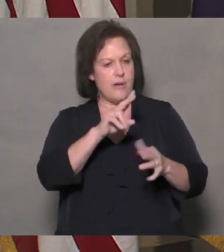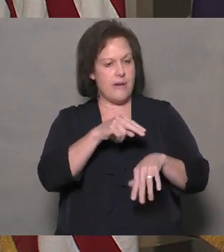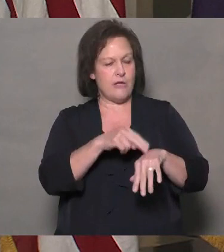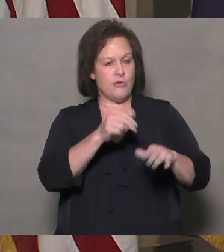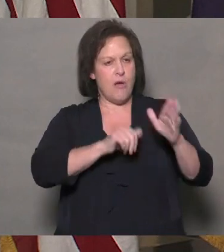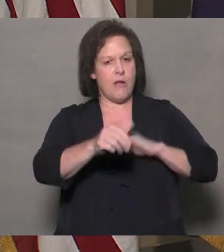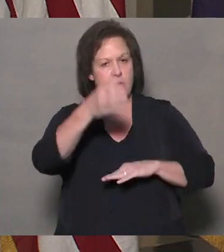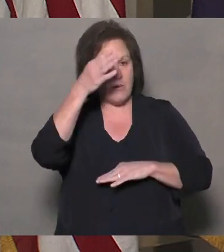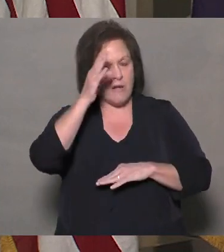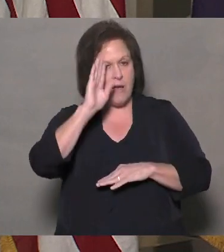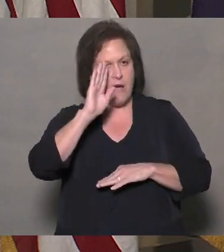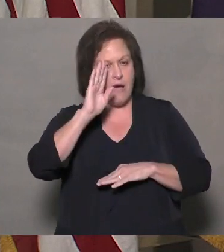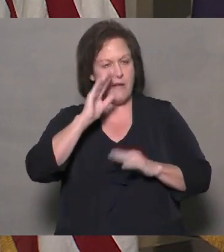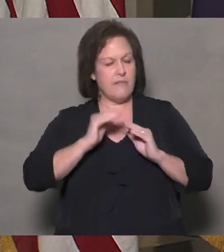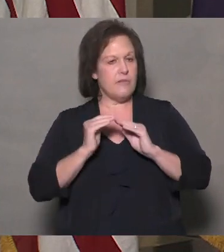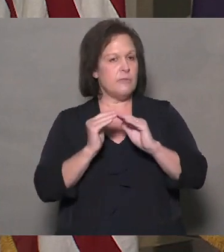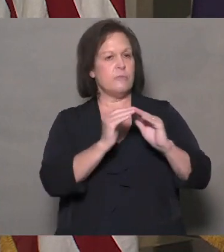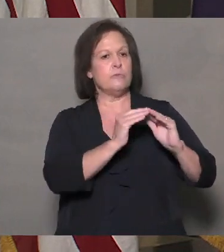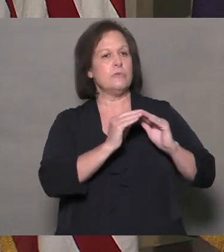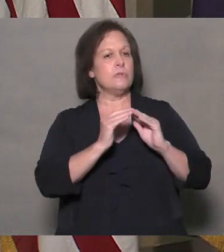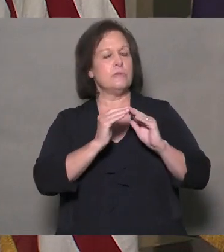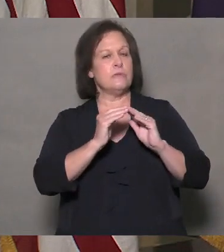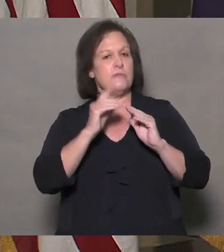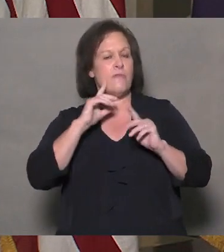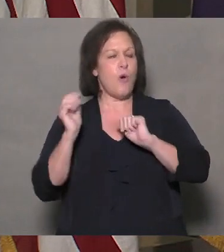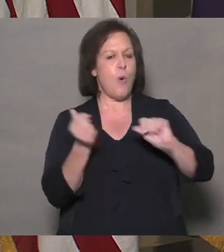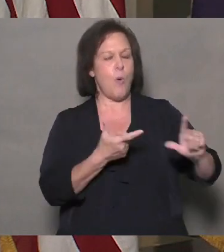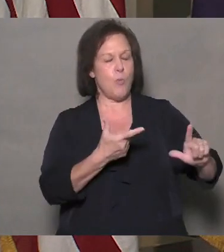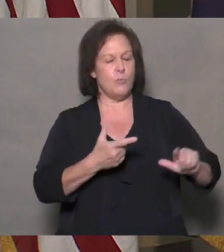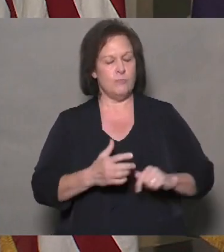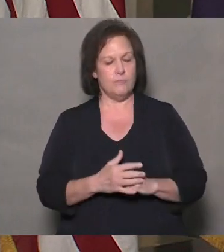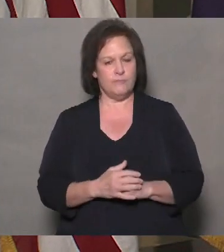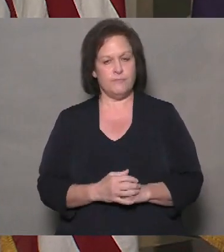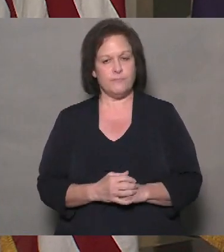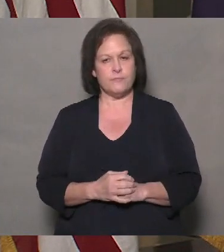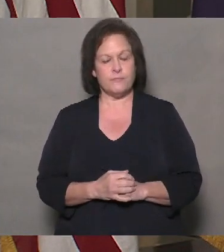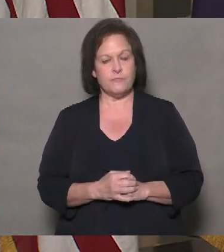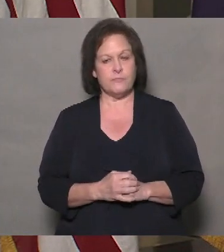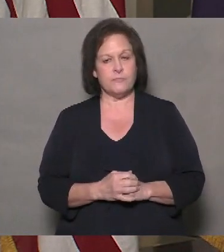God, indivisible, with liberty and justice for all.